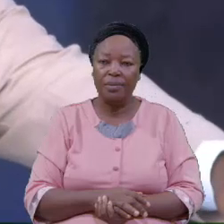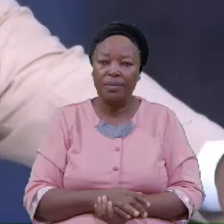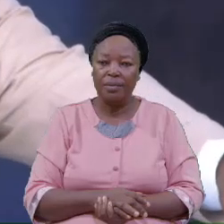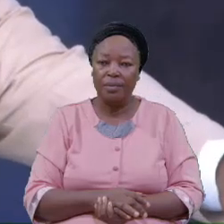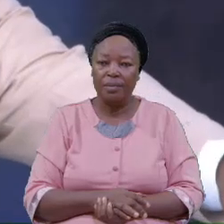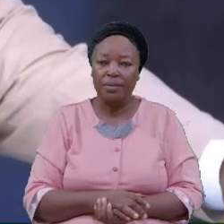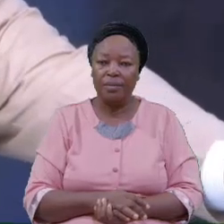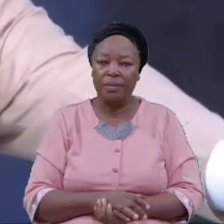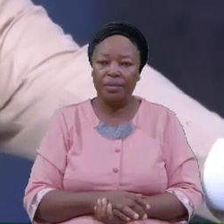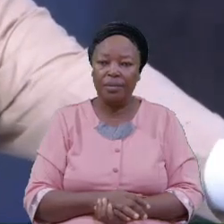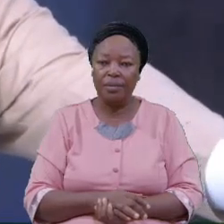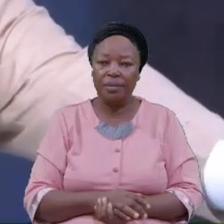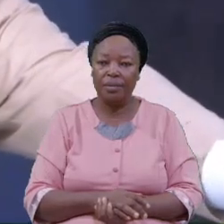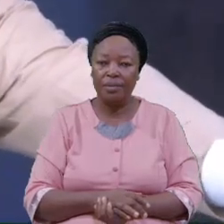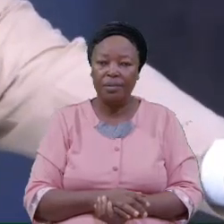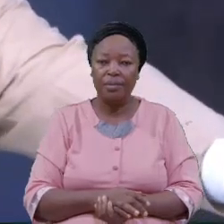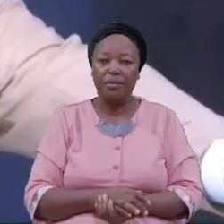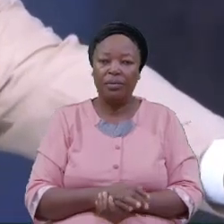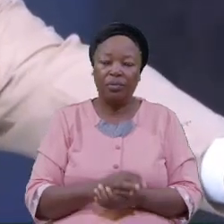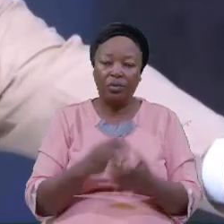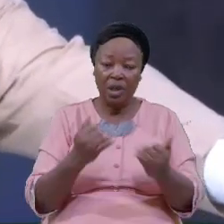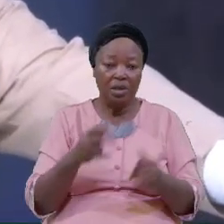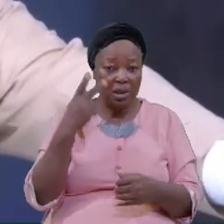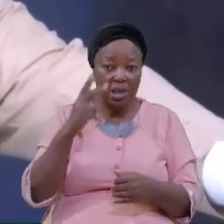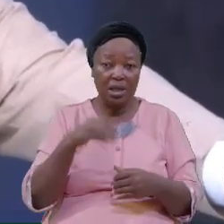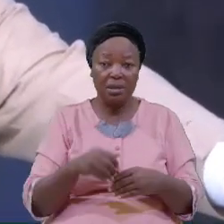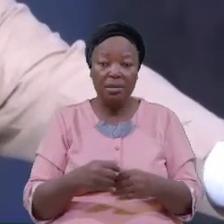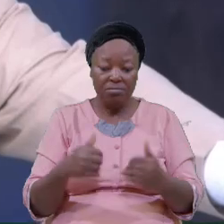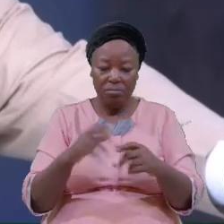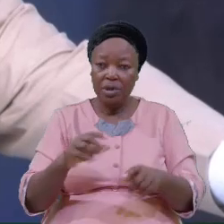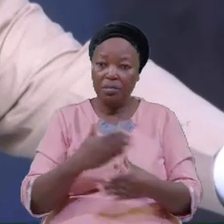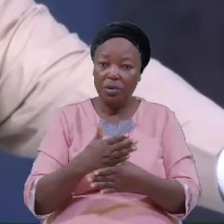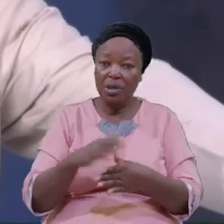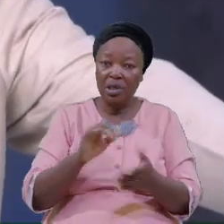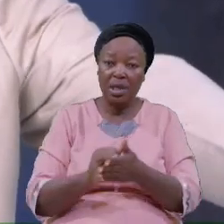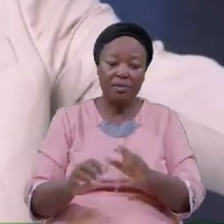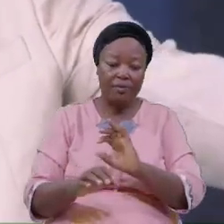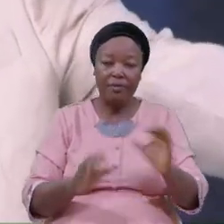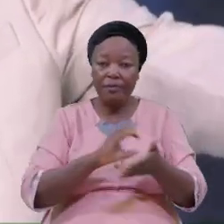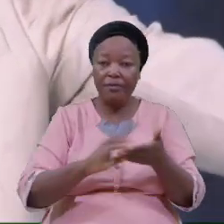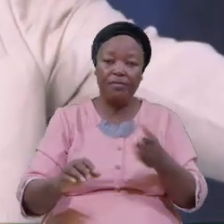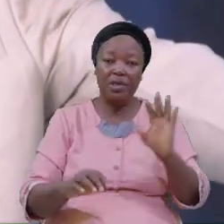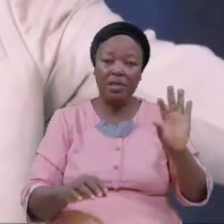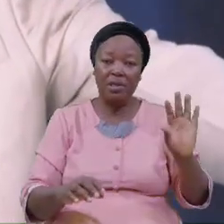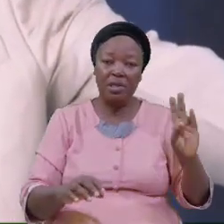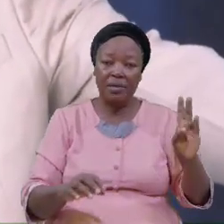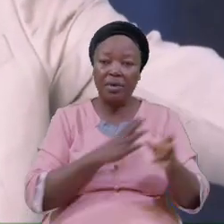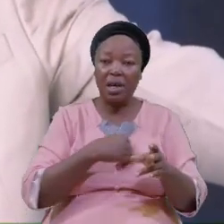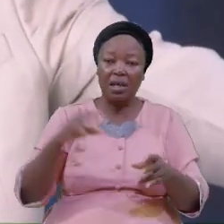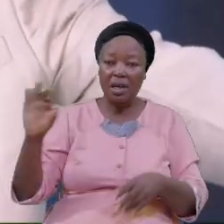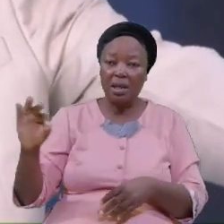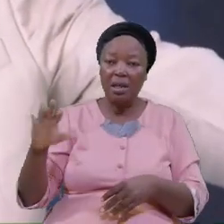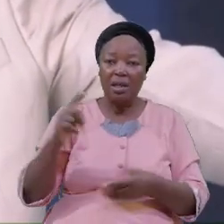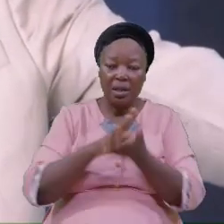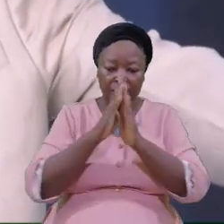In between verse 7 and verse 9, the peace of God